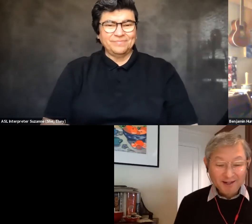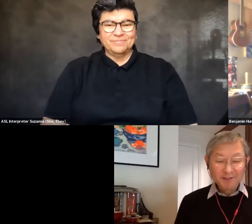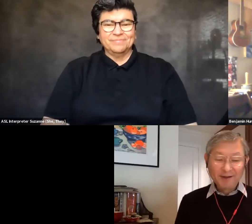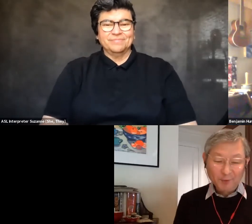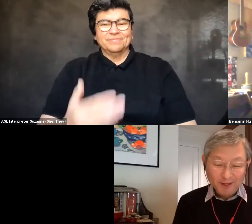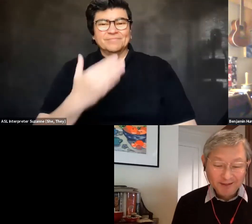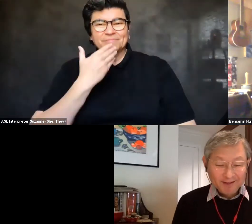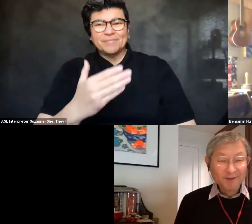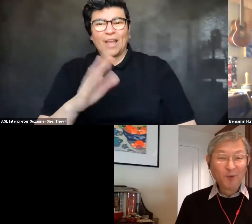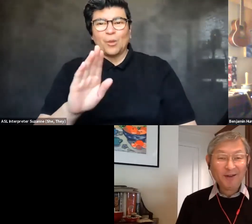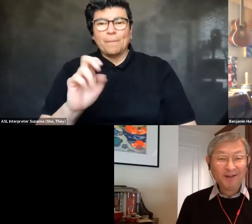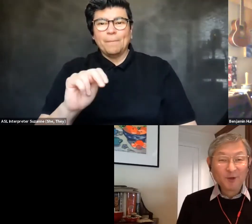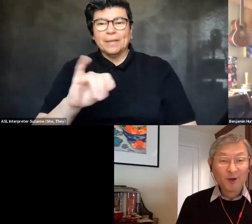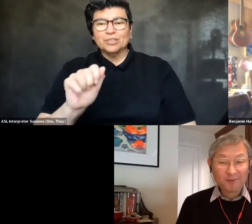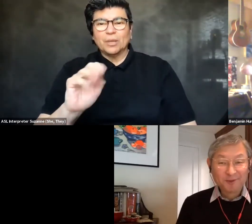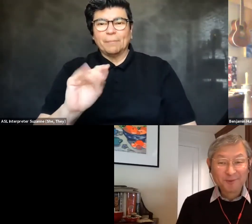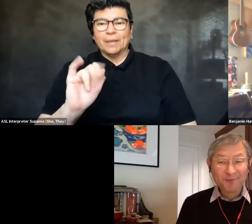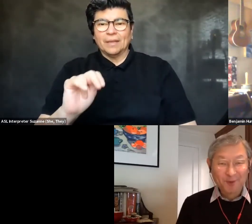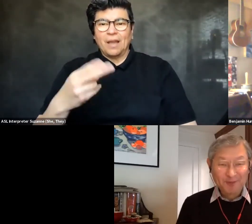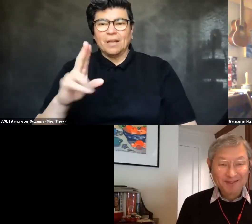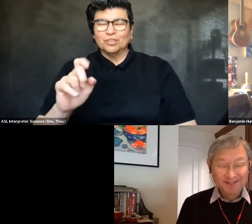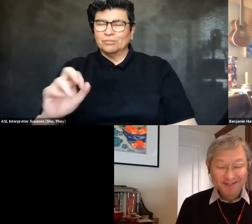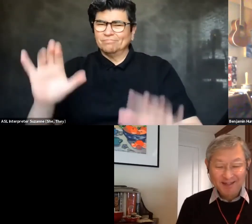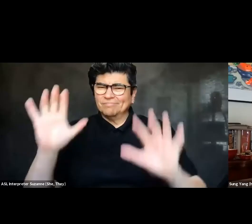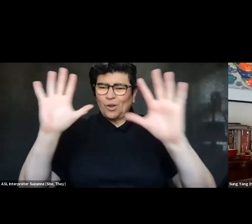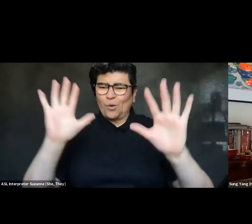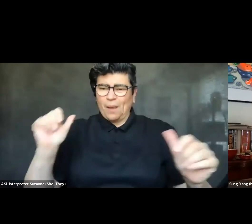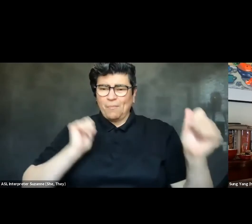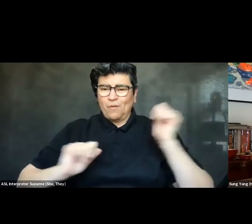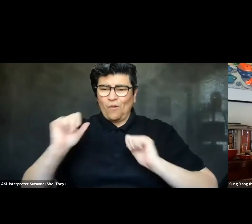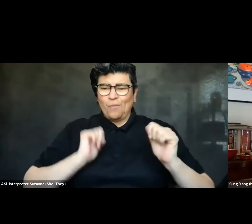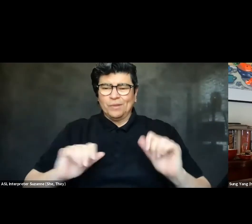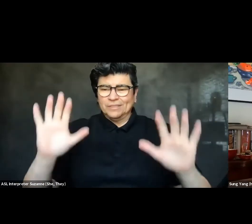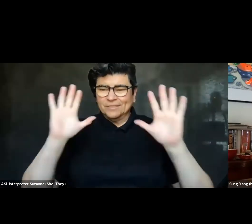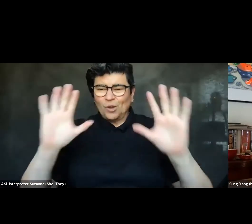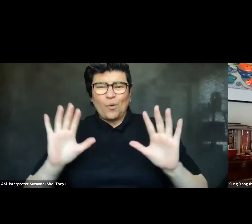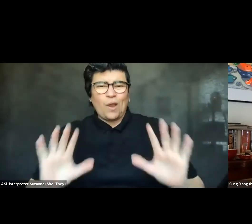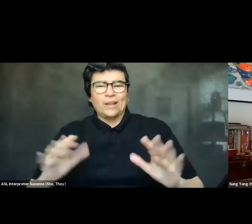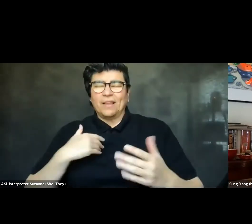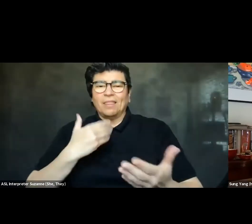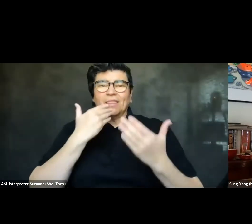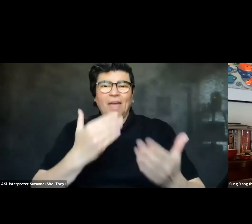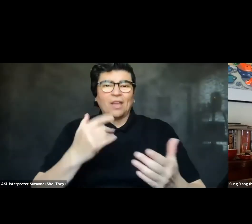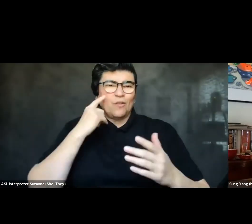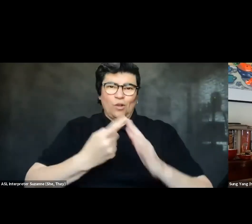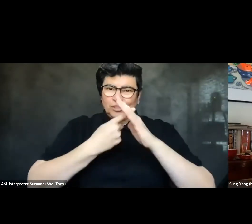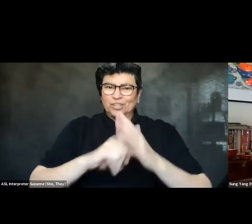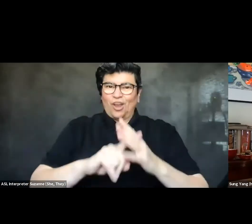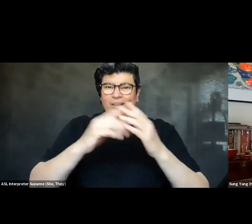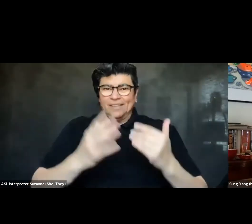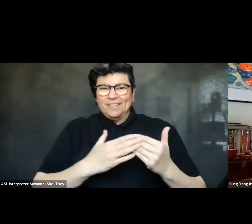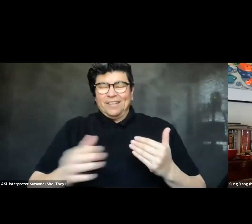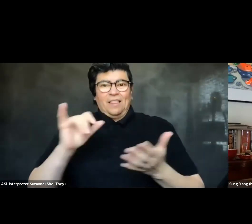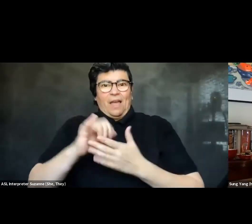Benjamin Hunter, everyone. What an incredible performance. Thank you, Benjamin, for kicking us off right. That's